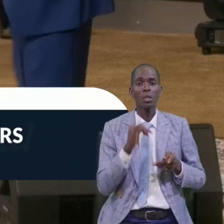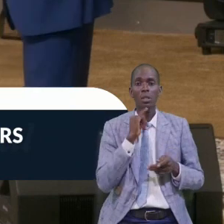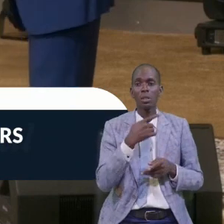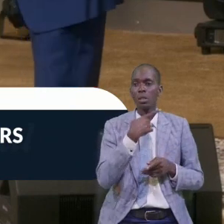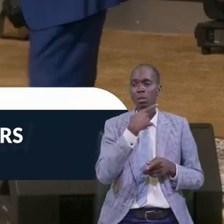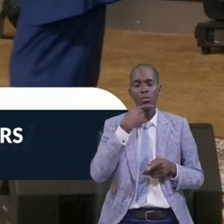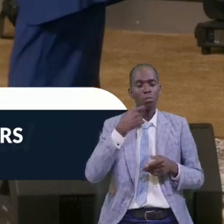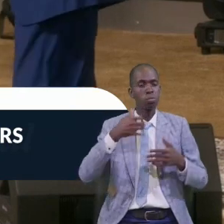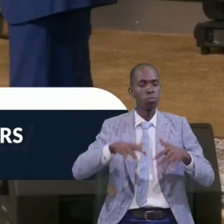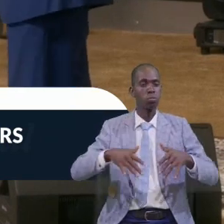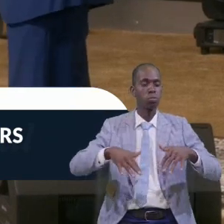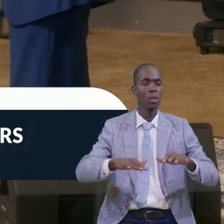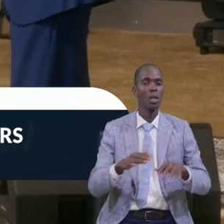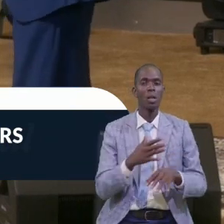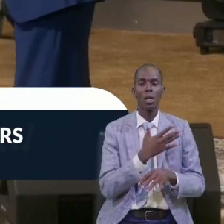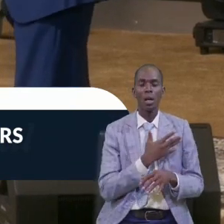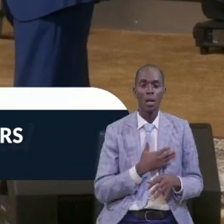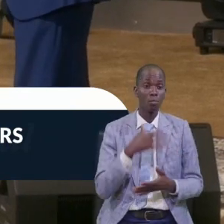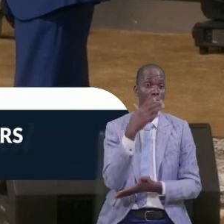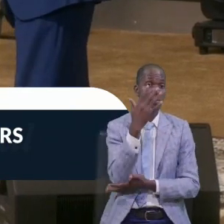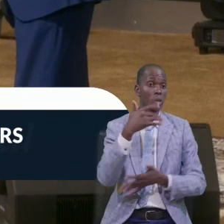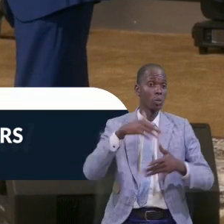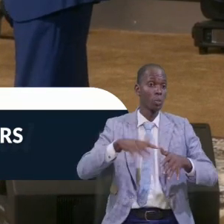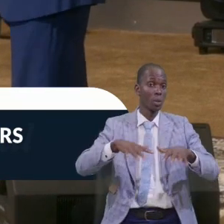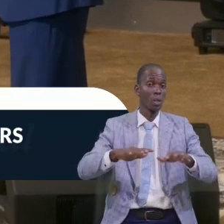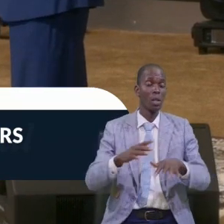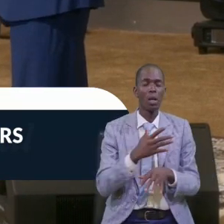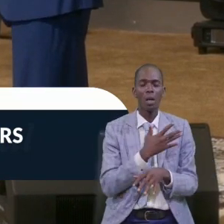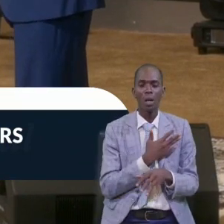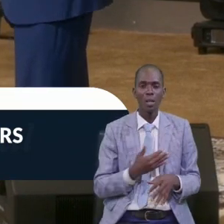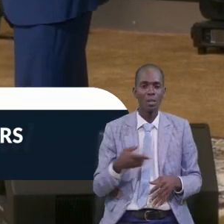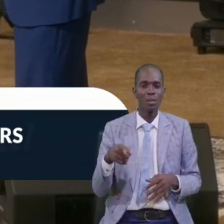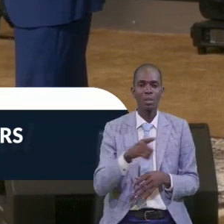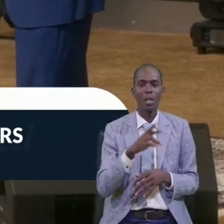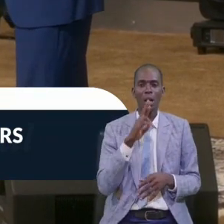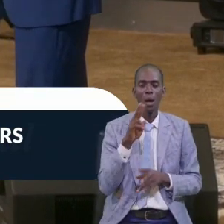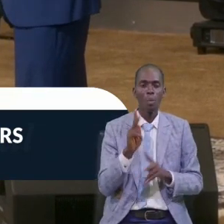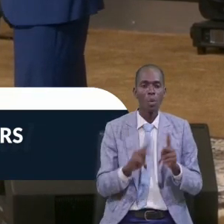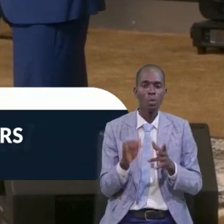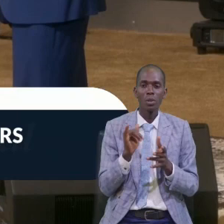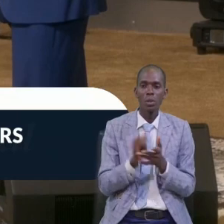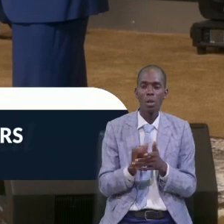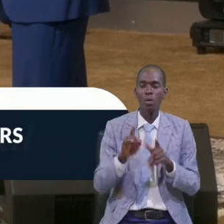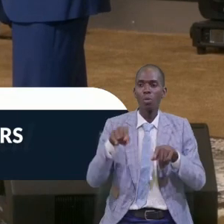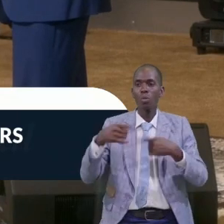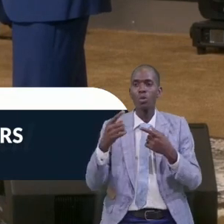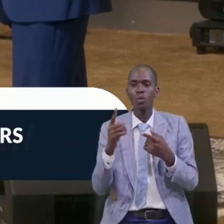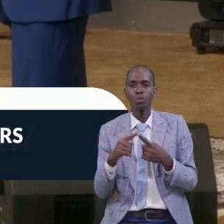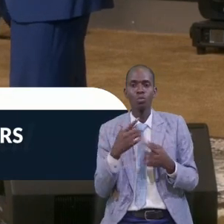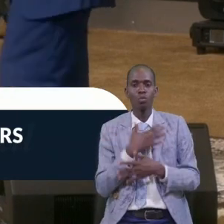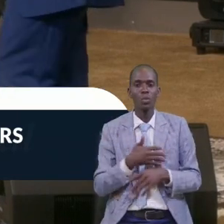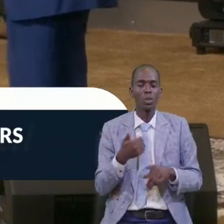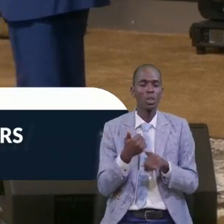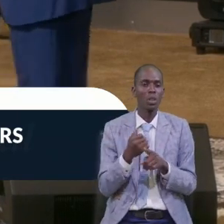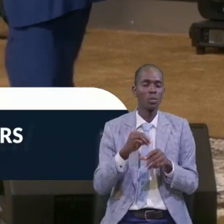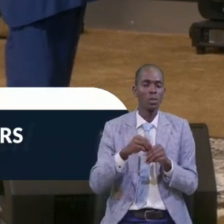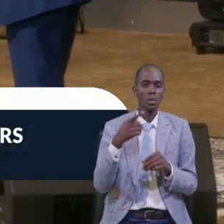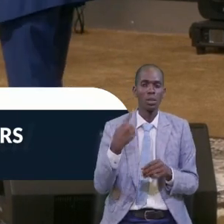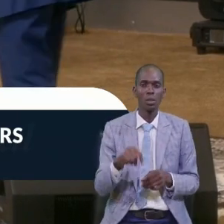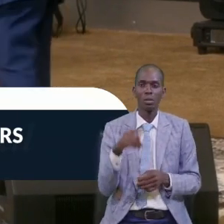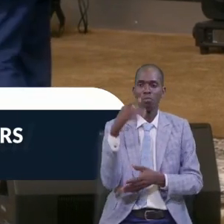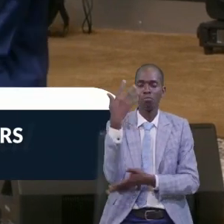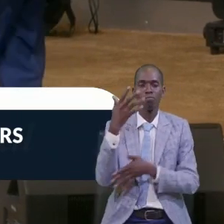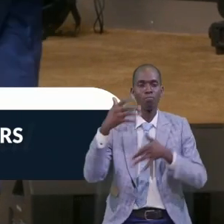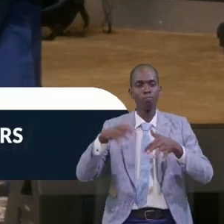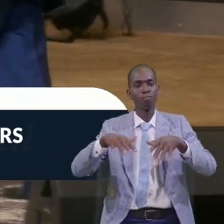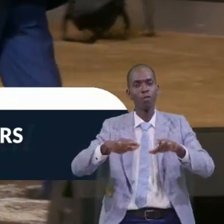a wilderness. And these adventurers in the wilderness, they've gone. How can they come back now? They want to